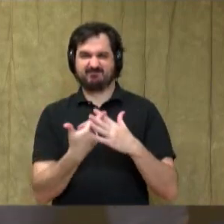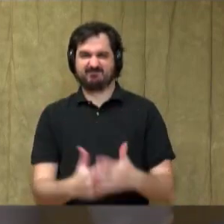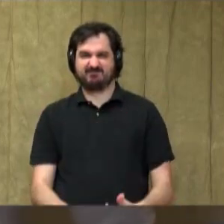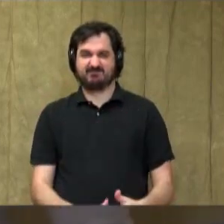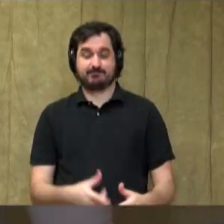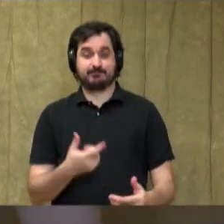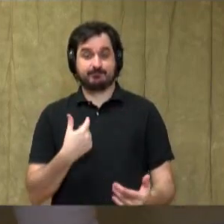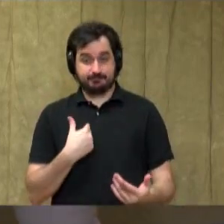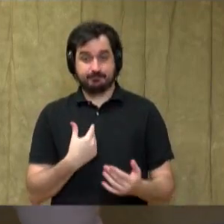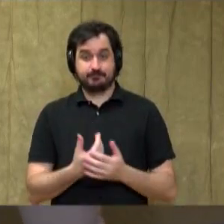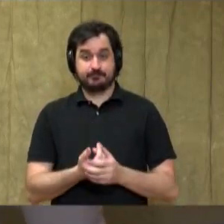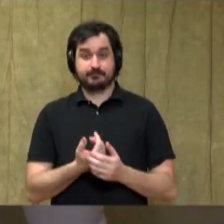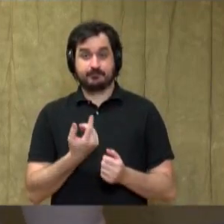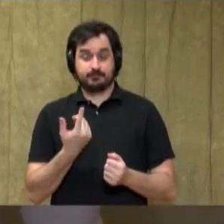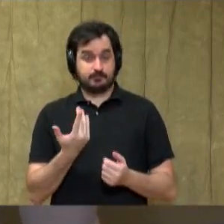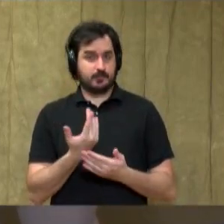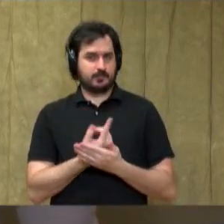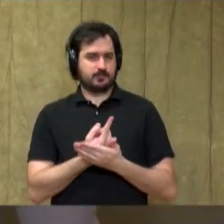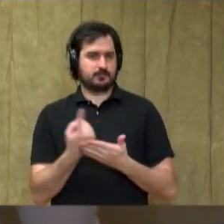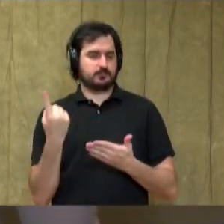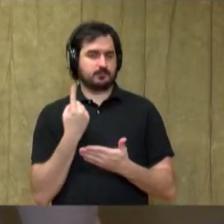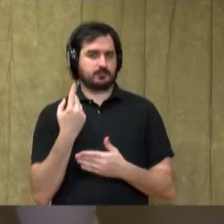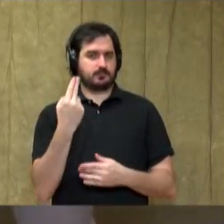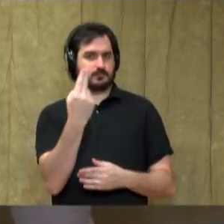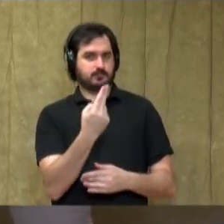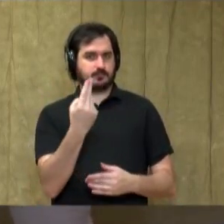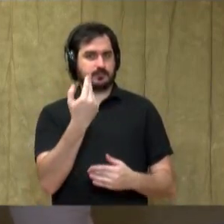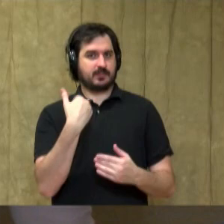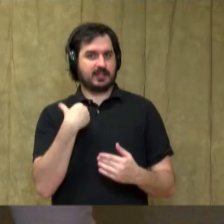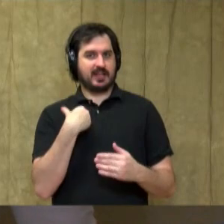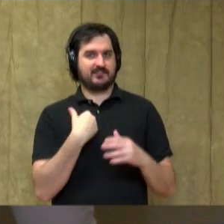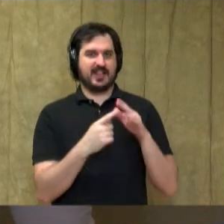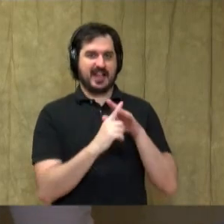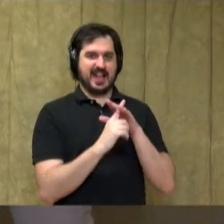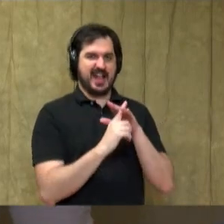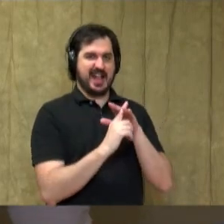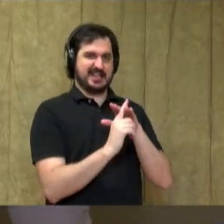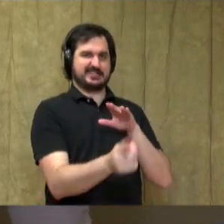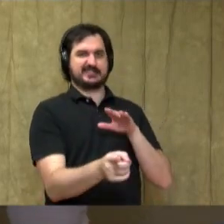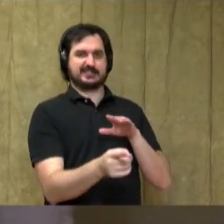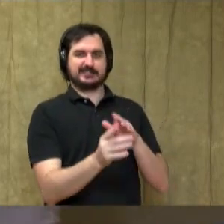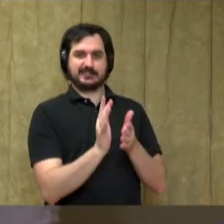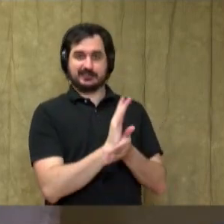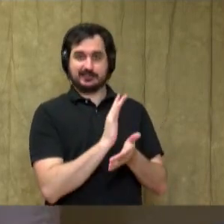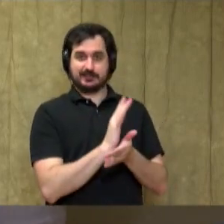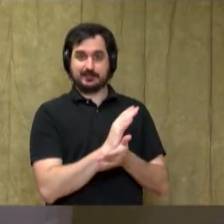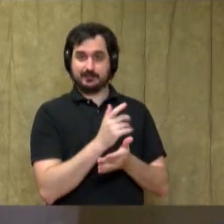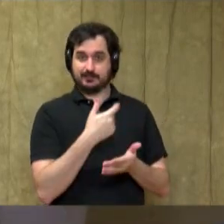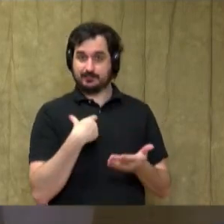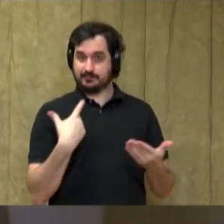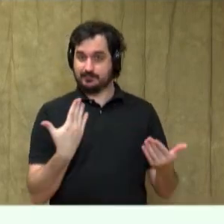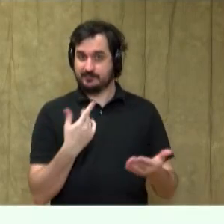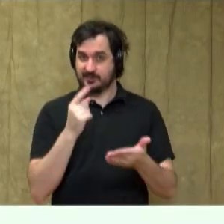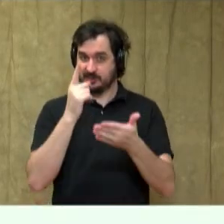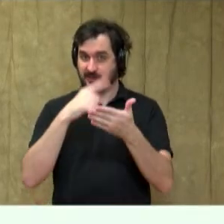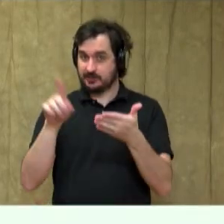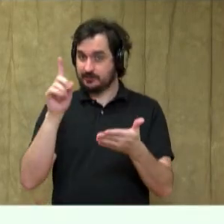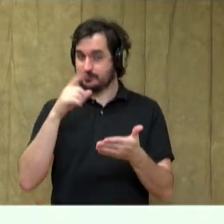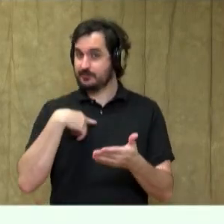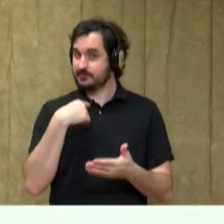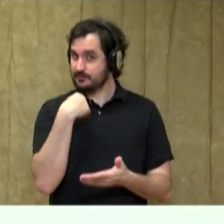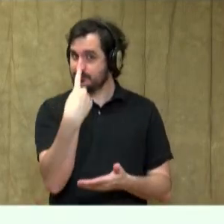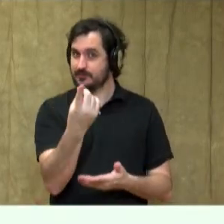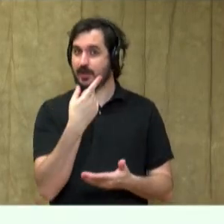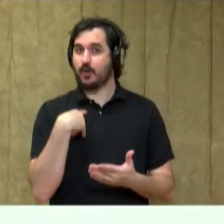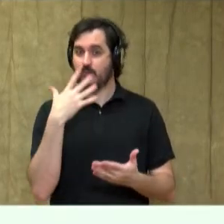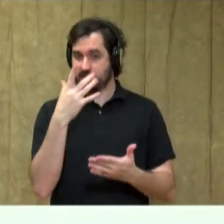When we met back on Thursday, I had an exit ticket for you, and I'm here to check it. I told you I'd always check back over your work that